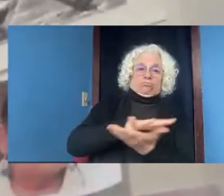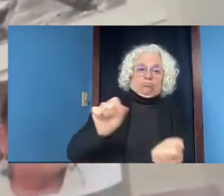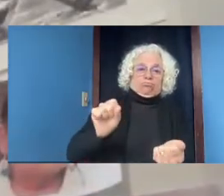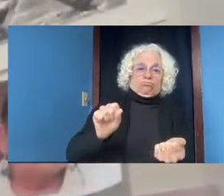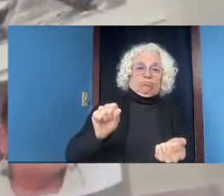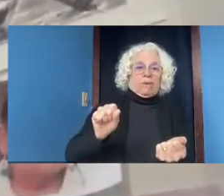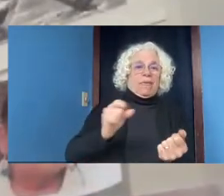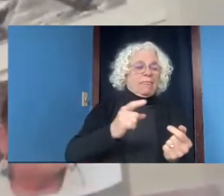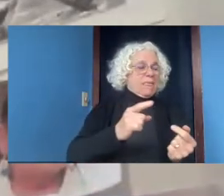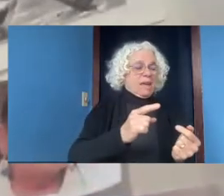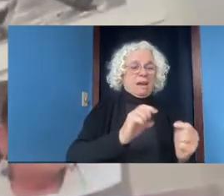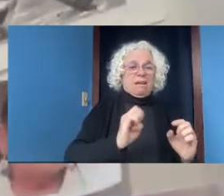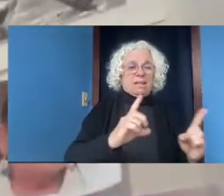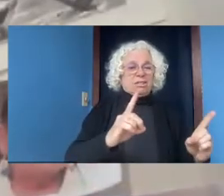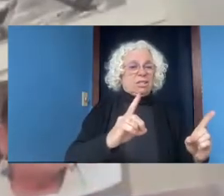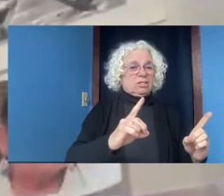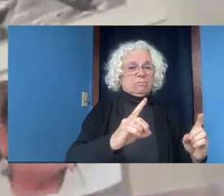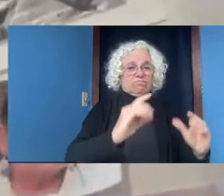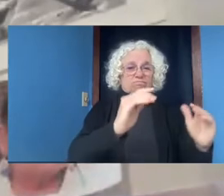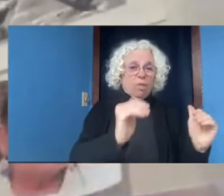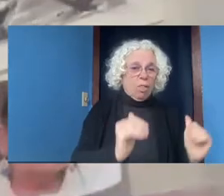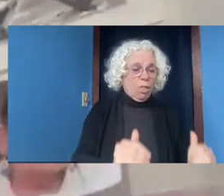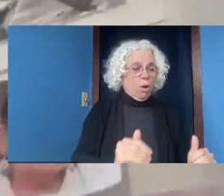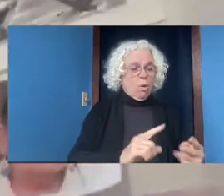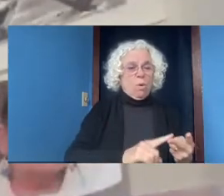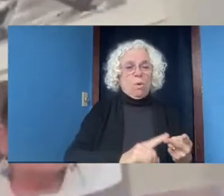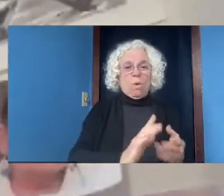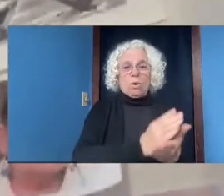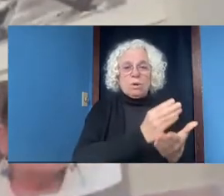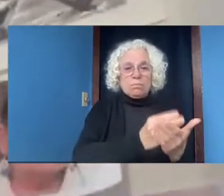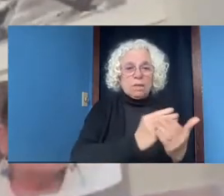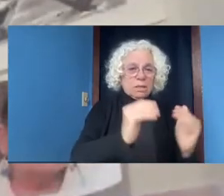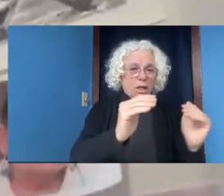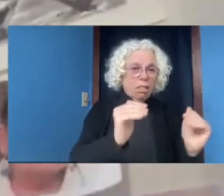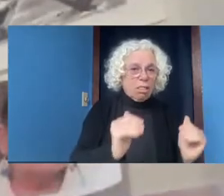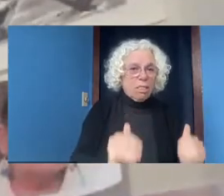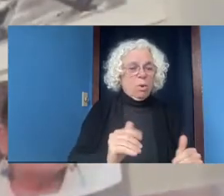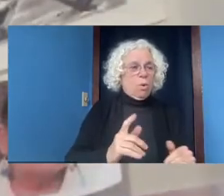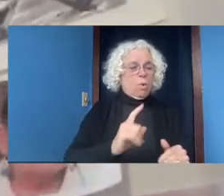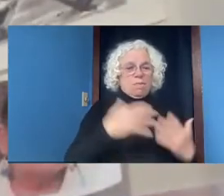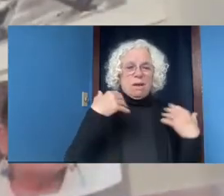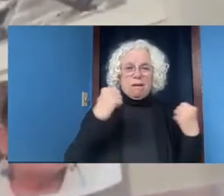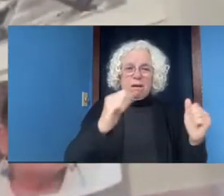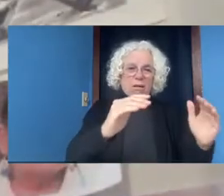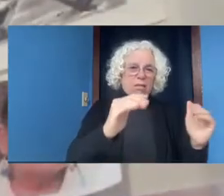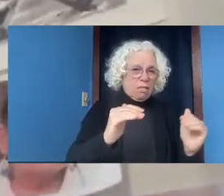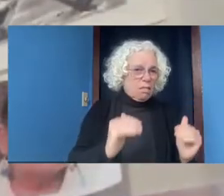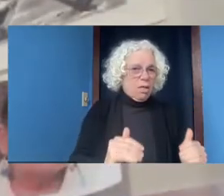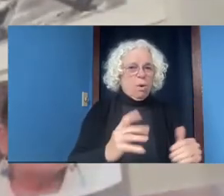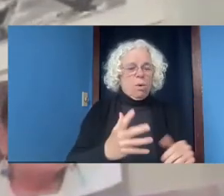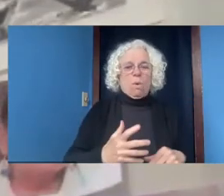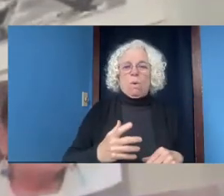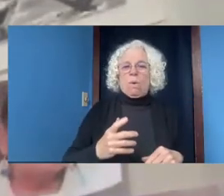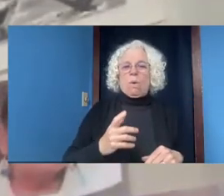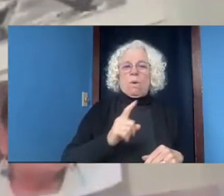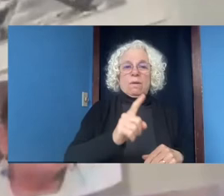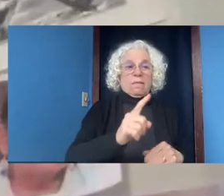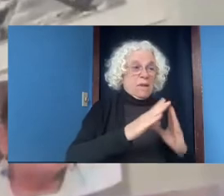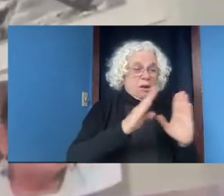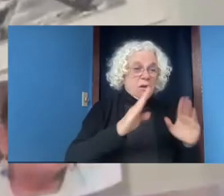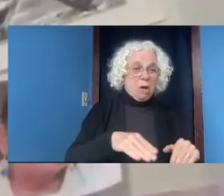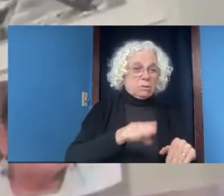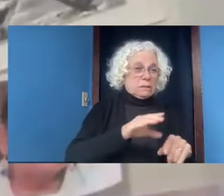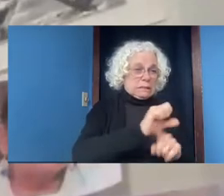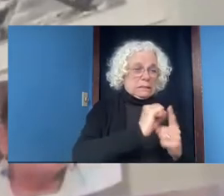opportunities, the lowest income levels, the lowest standards of health, the lowest housing